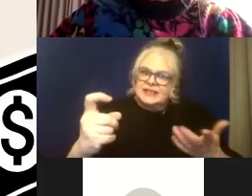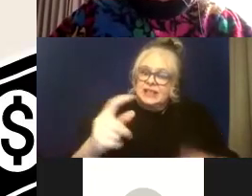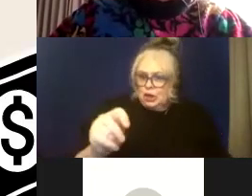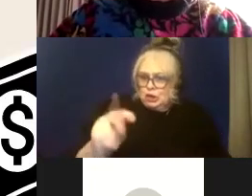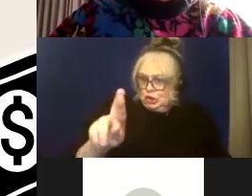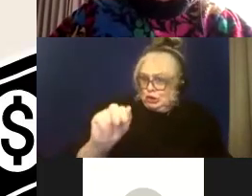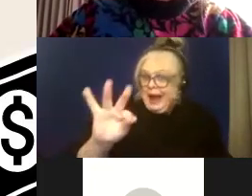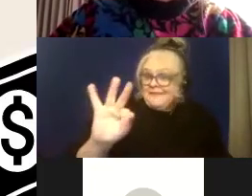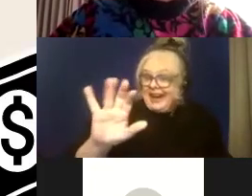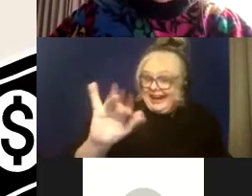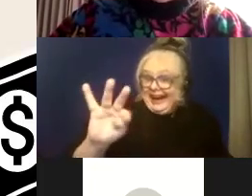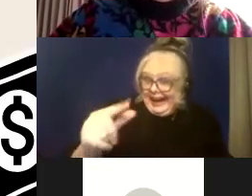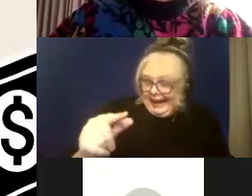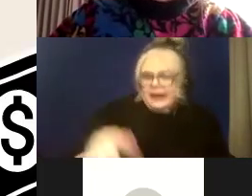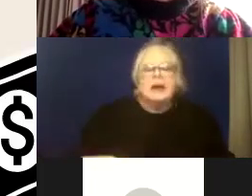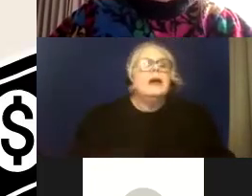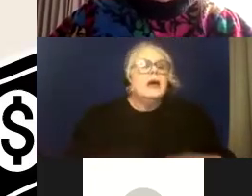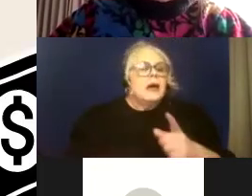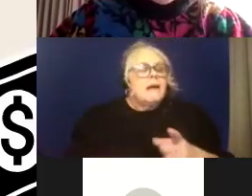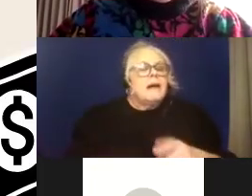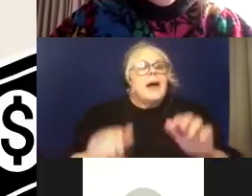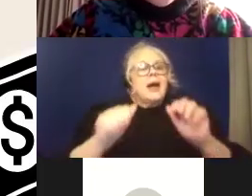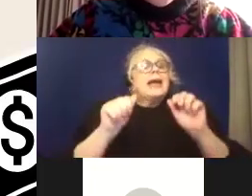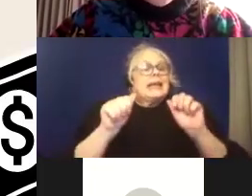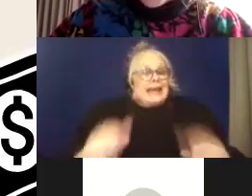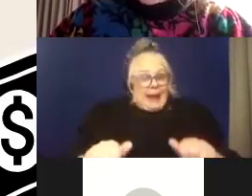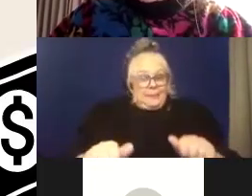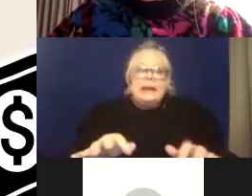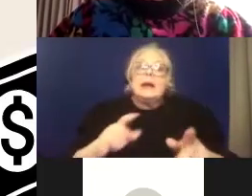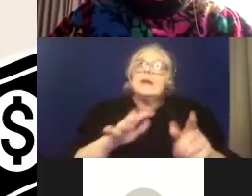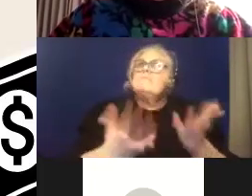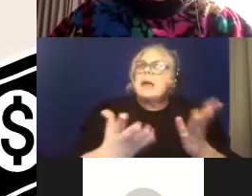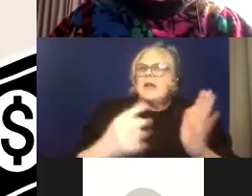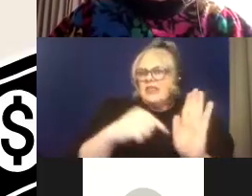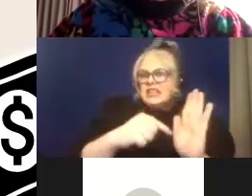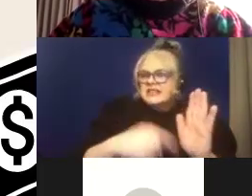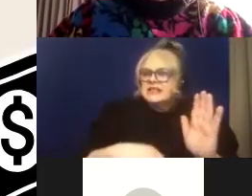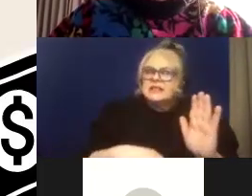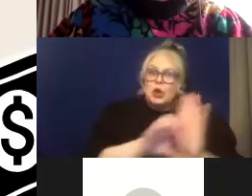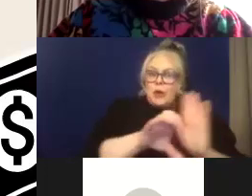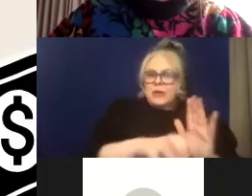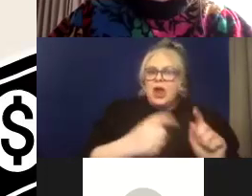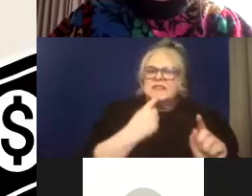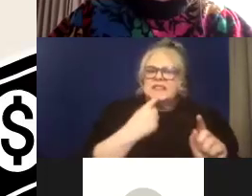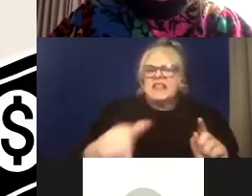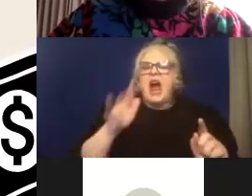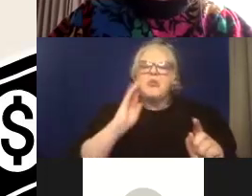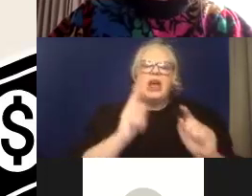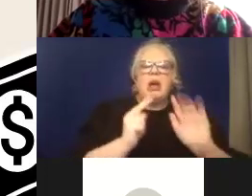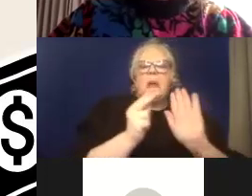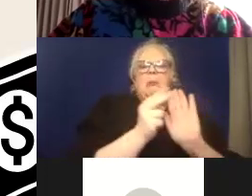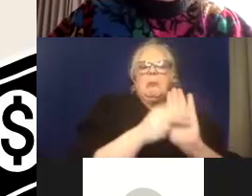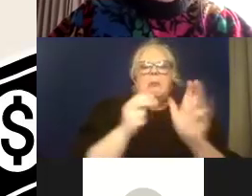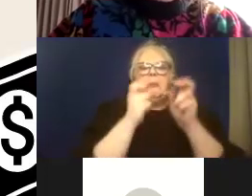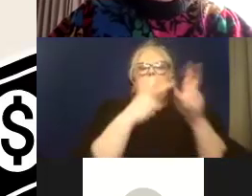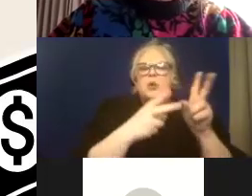if the perpetrator has threatened to post or distribute their address, or if they have reason to believe that the perpetrator may be tracking